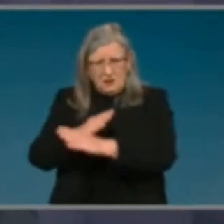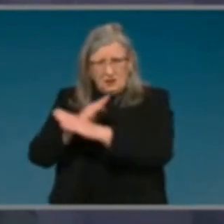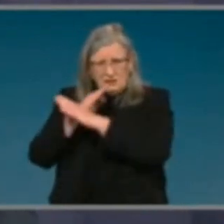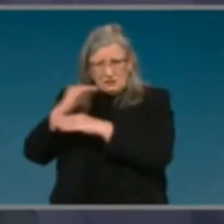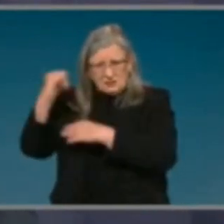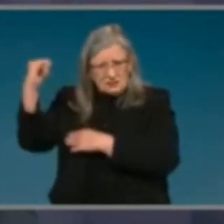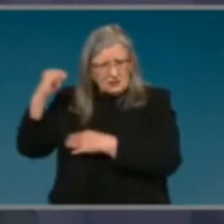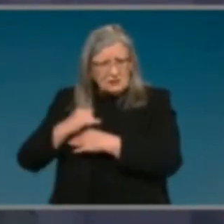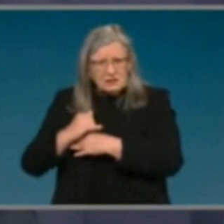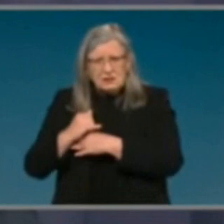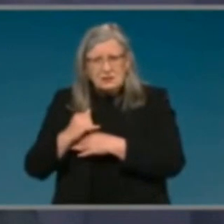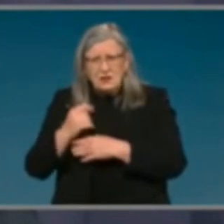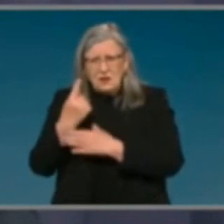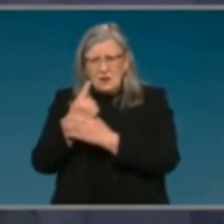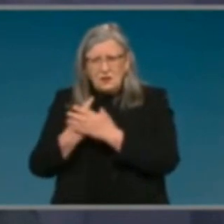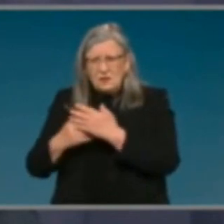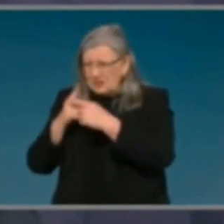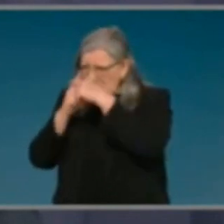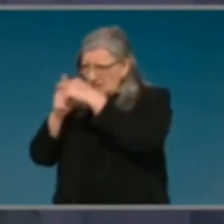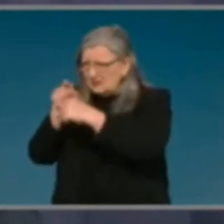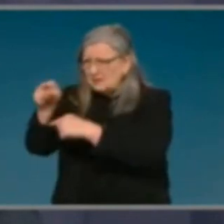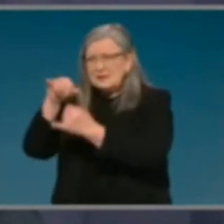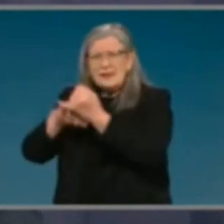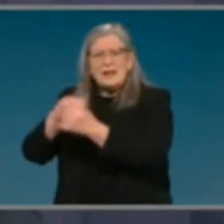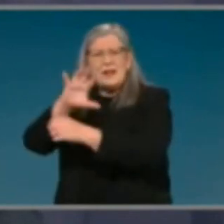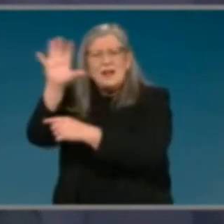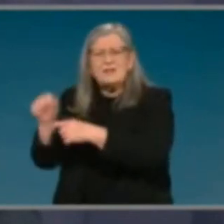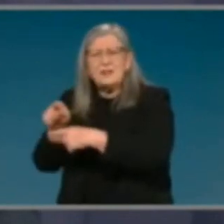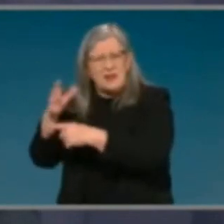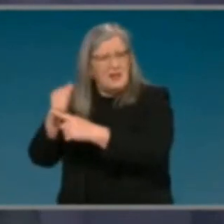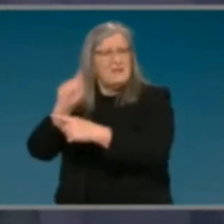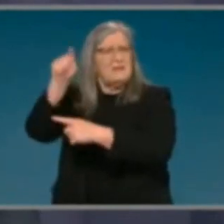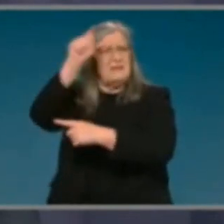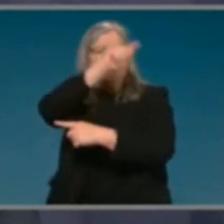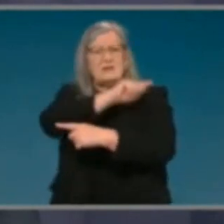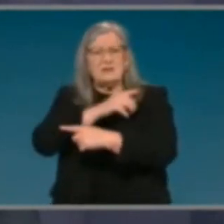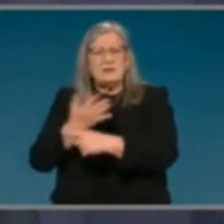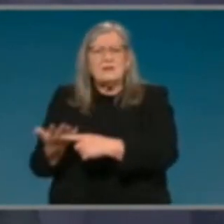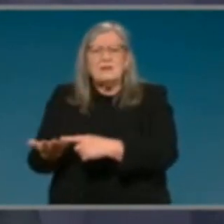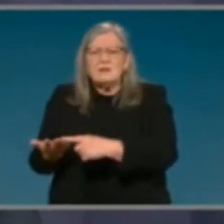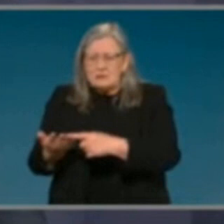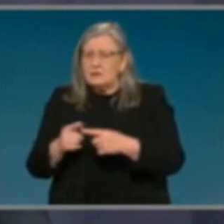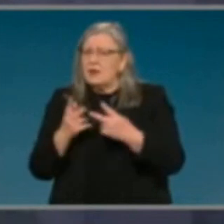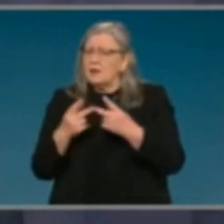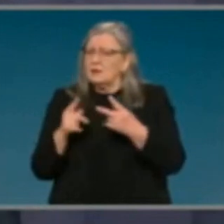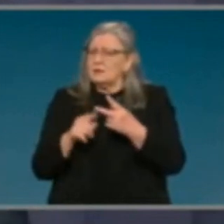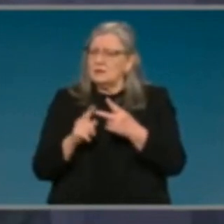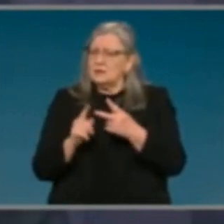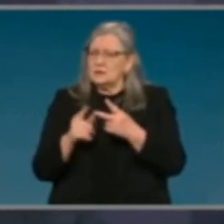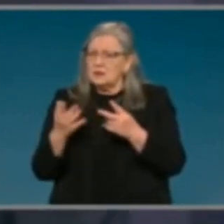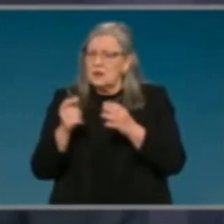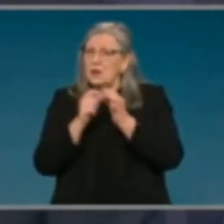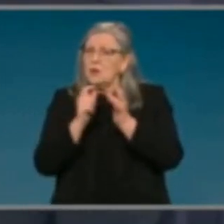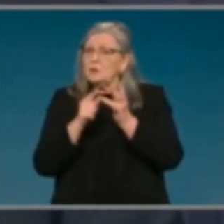of that region? And on the booster ATAGI question, are they looking at maybe bringing it down to 4 months after you're fully vaccinated